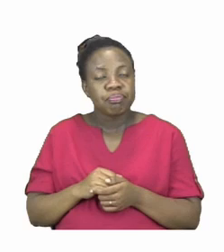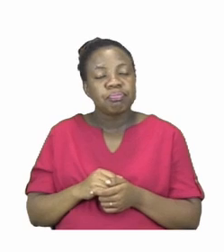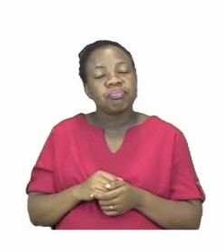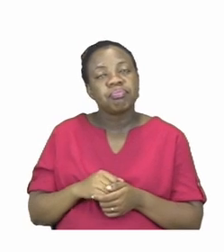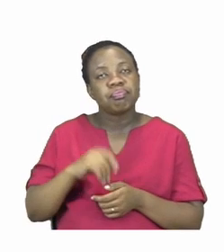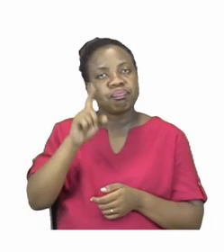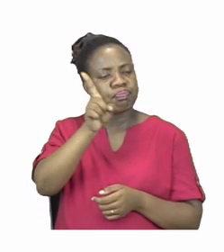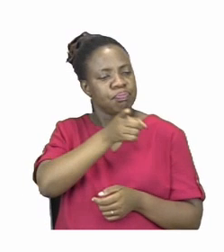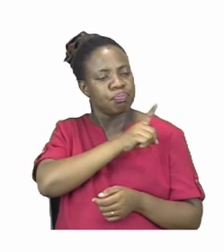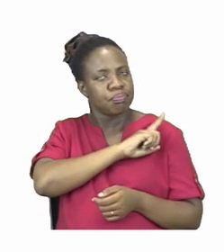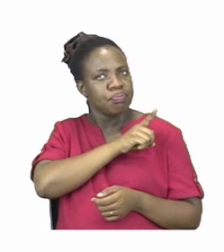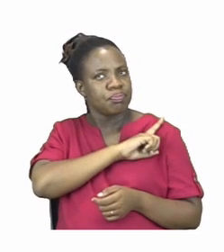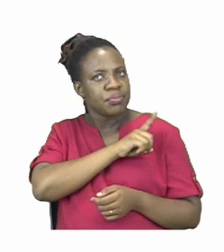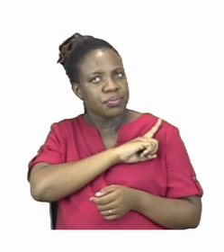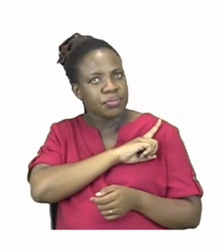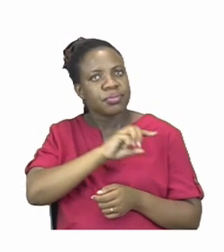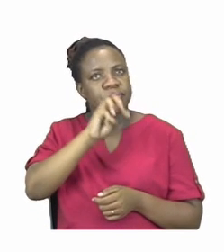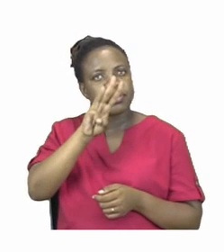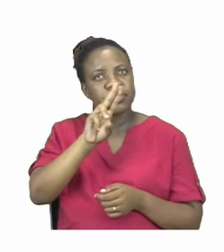or an explanation.